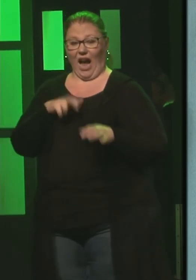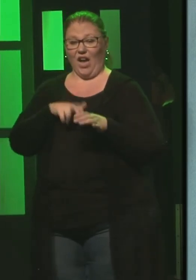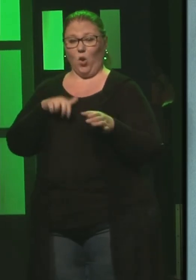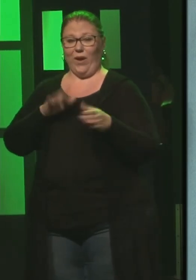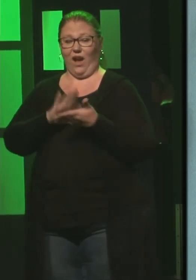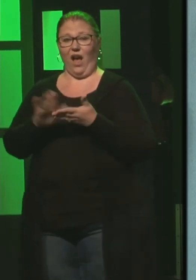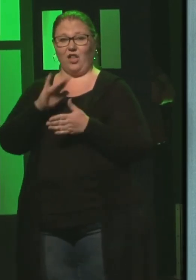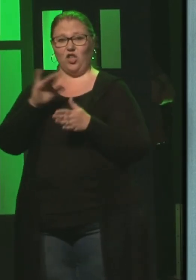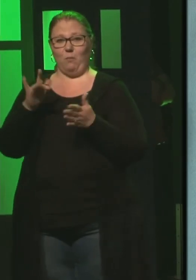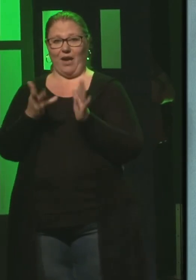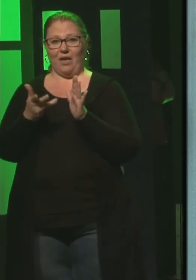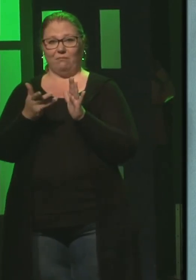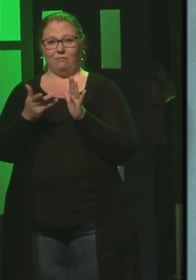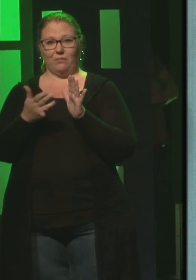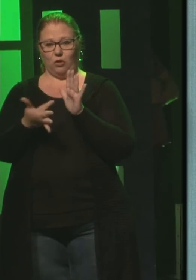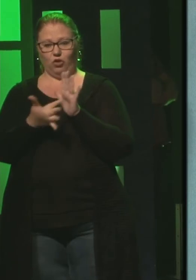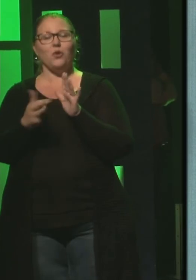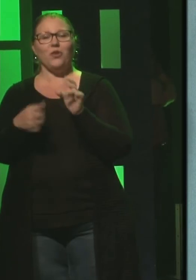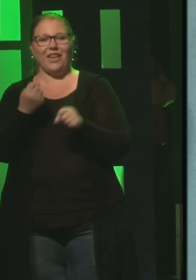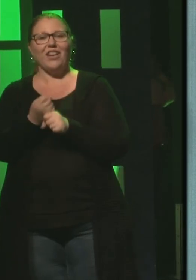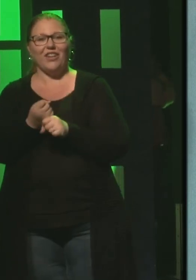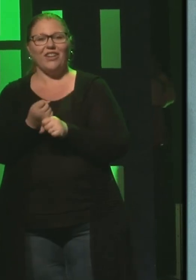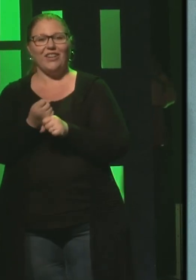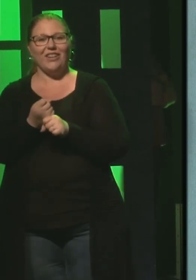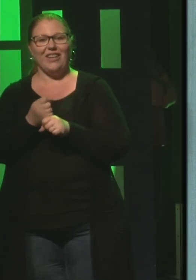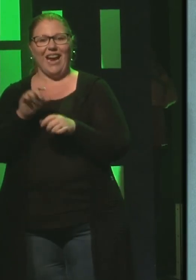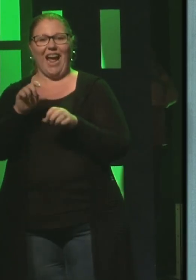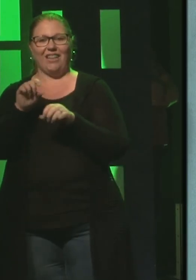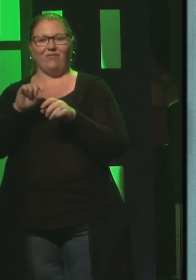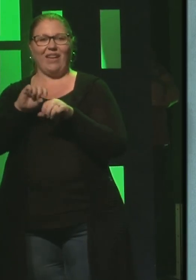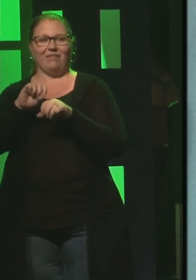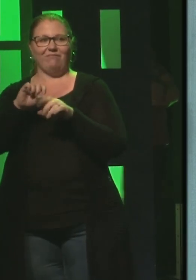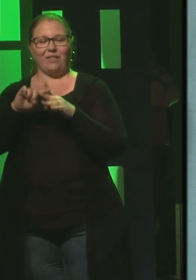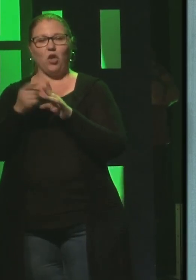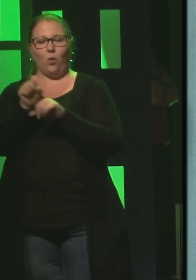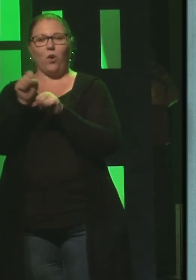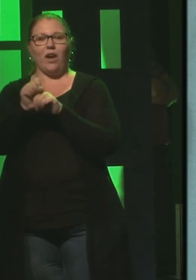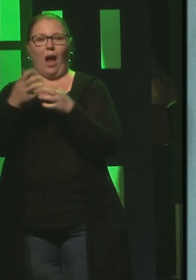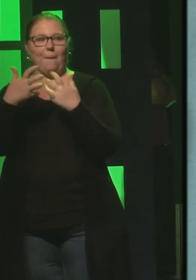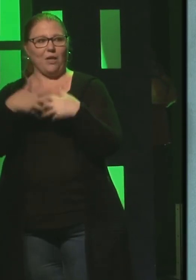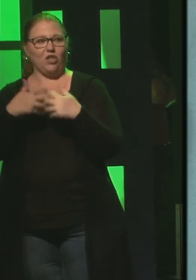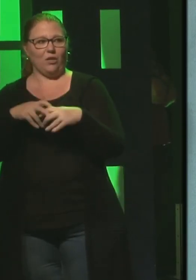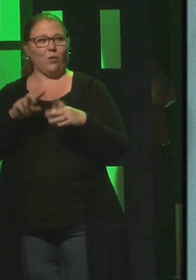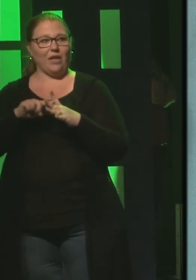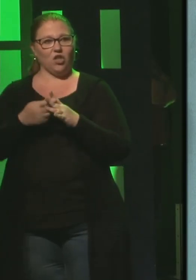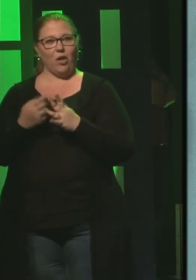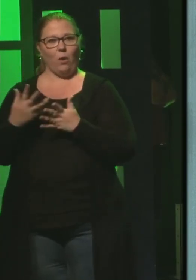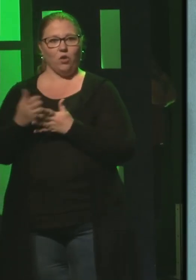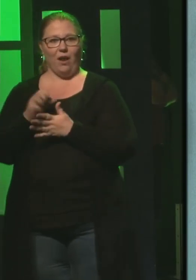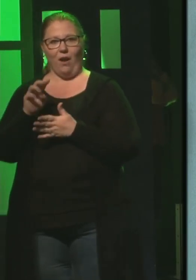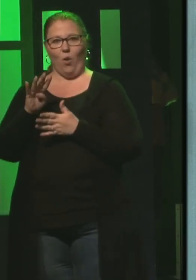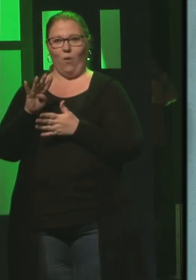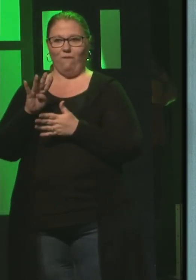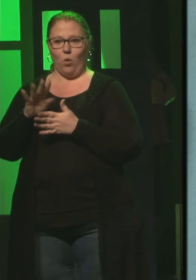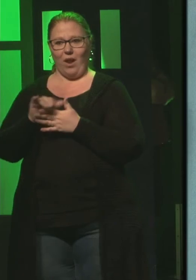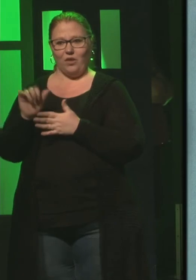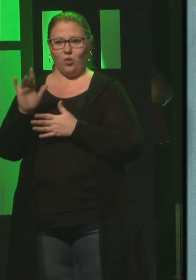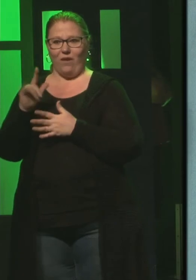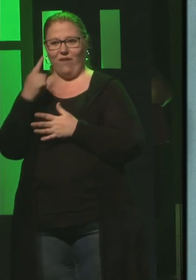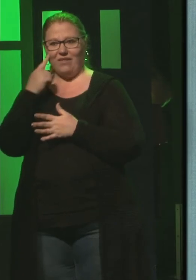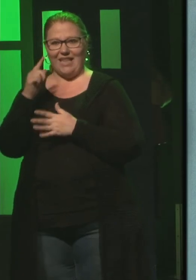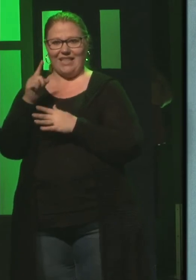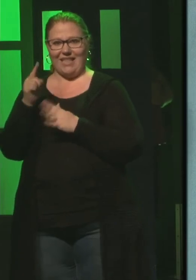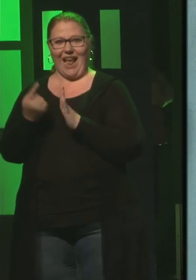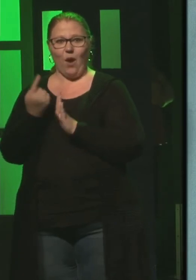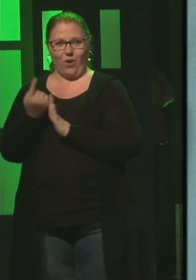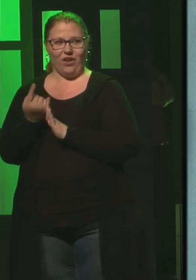in my junior year and became a machinery installer called a millwright. When I started, I was earning $4.25 an hour and no benefits. With our